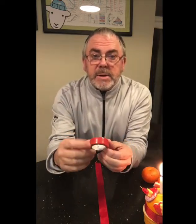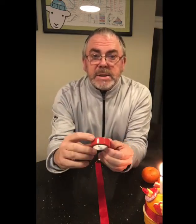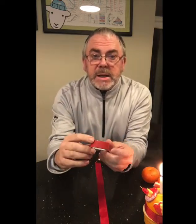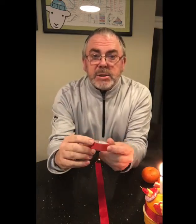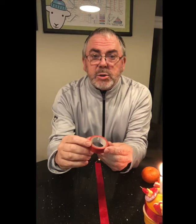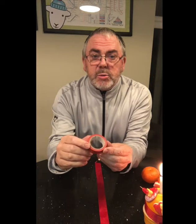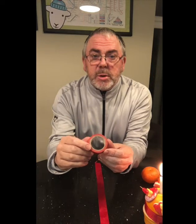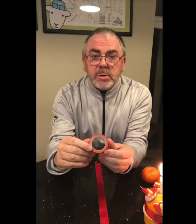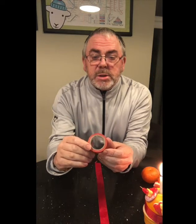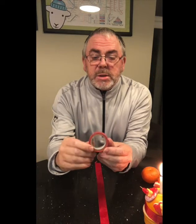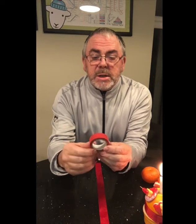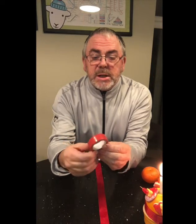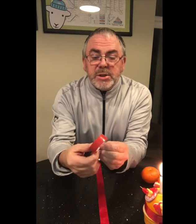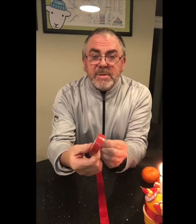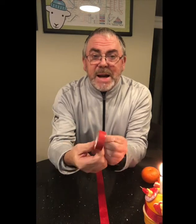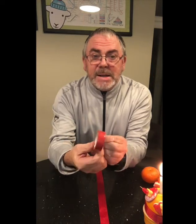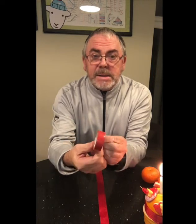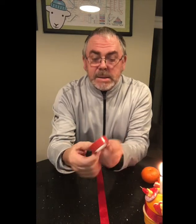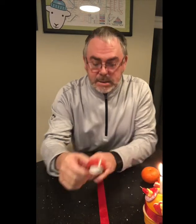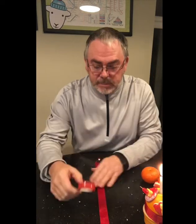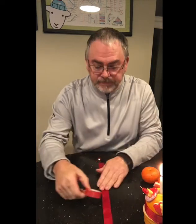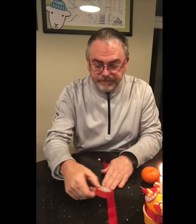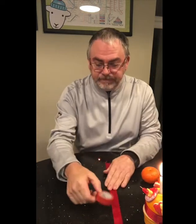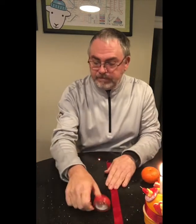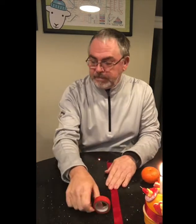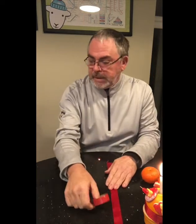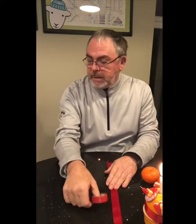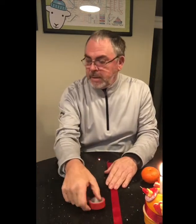Don't go into Dad's toolbox unless you've asked.